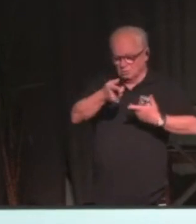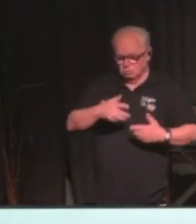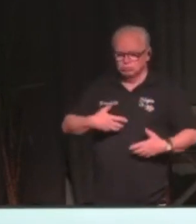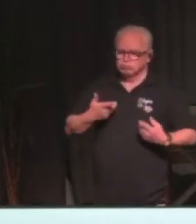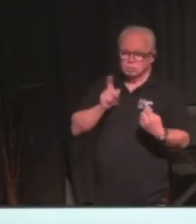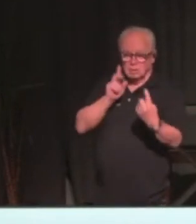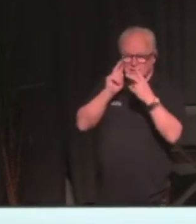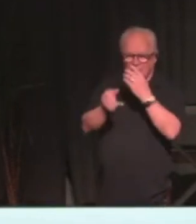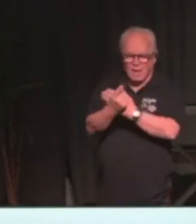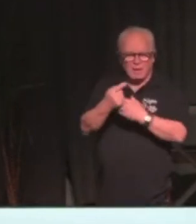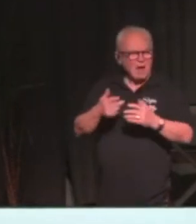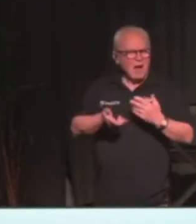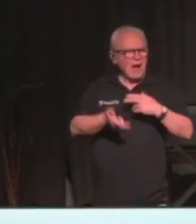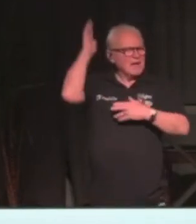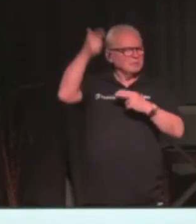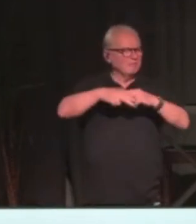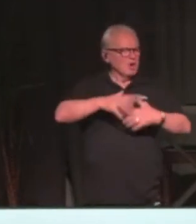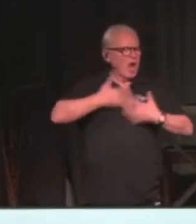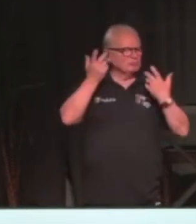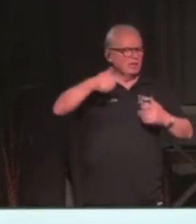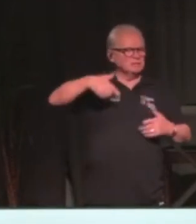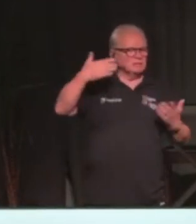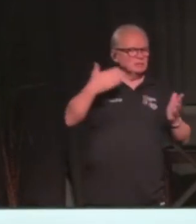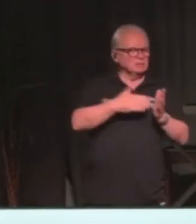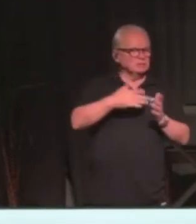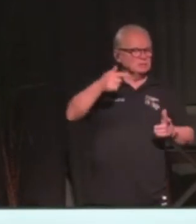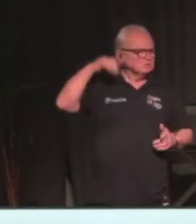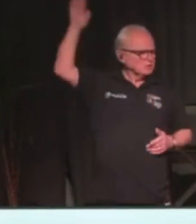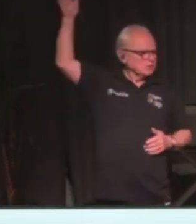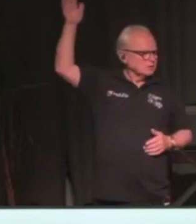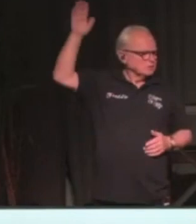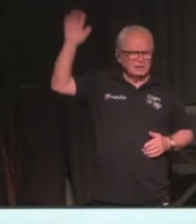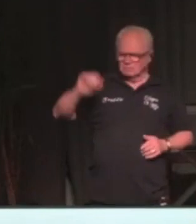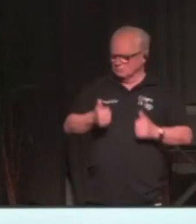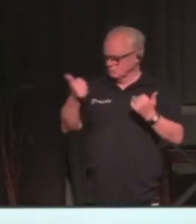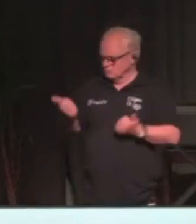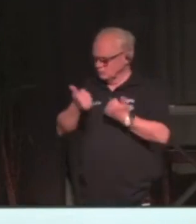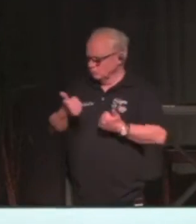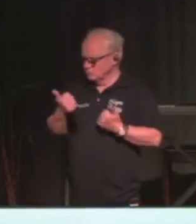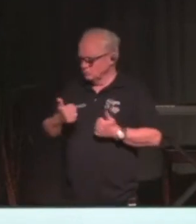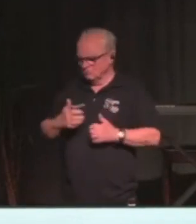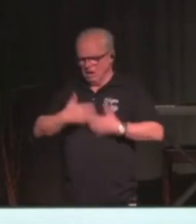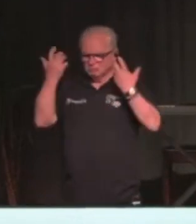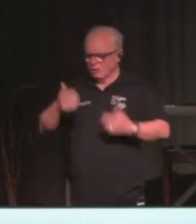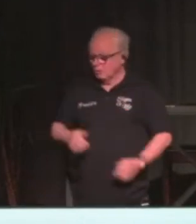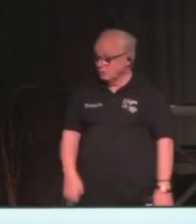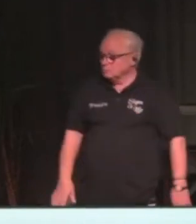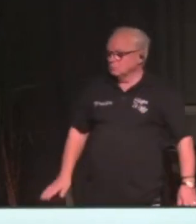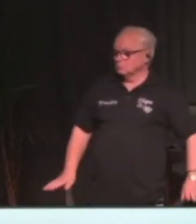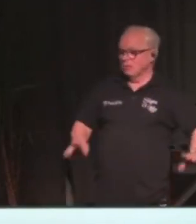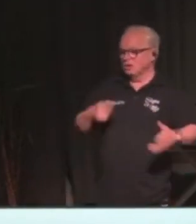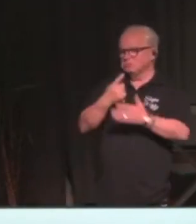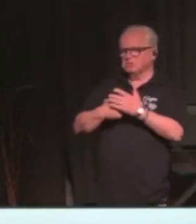okay, hey, hands up here, angry this weather. It's angry. Just angry. Right?